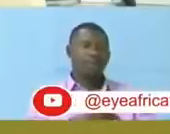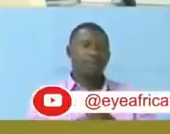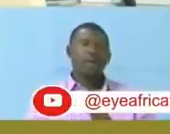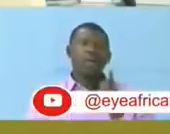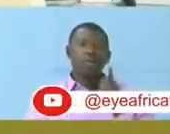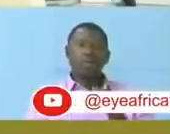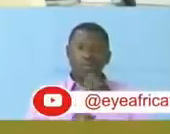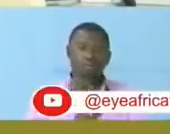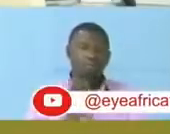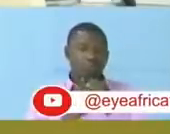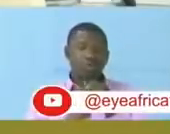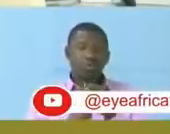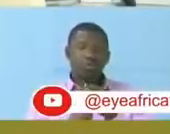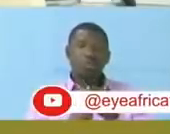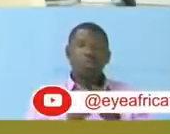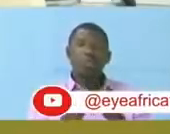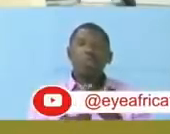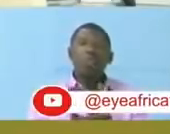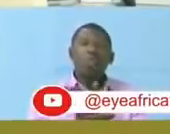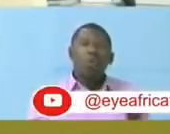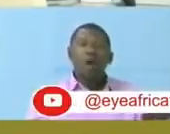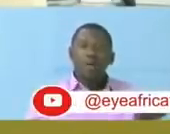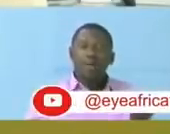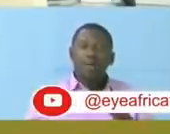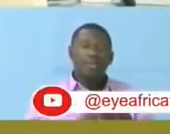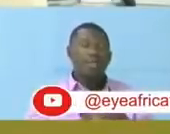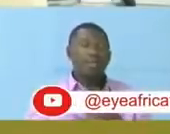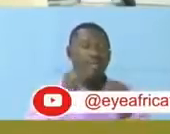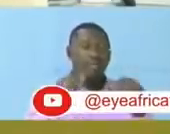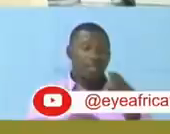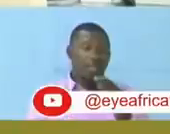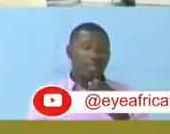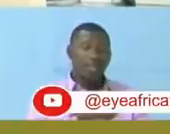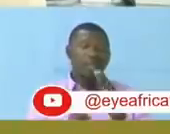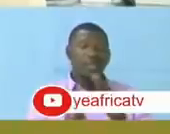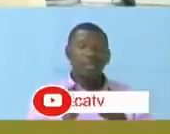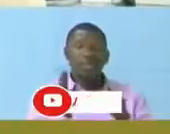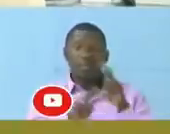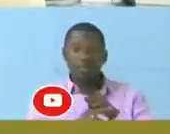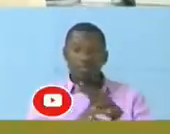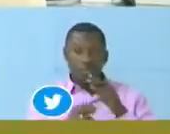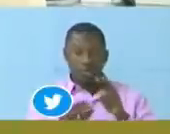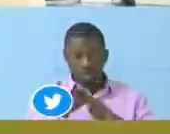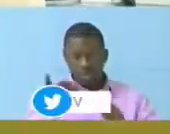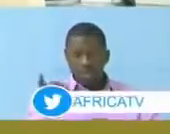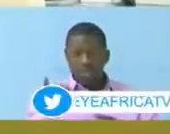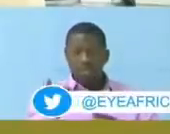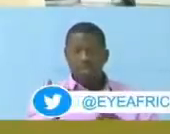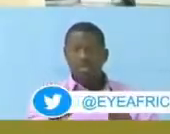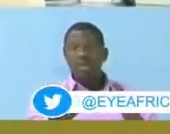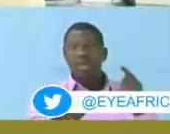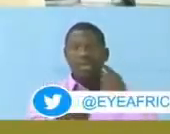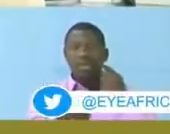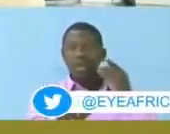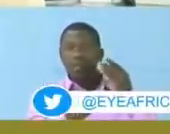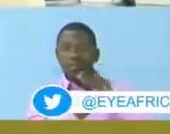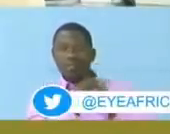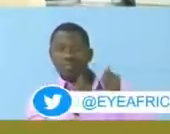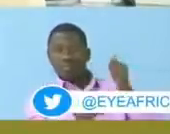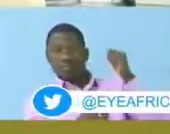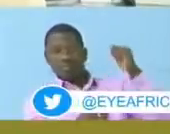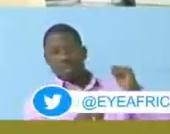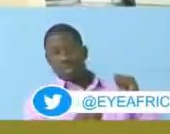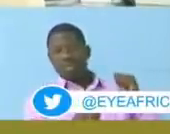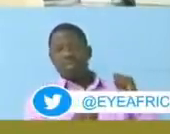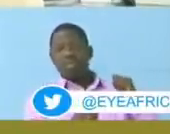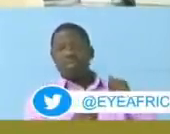the circumstances of their killing and the report that you read the last yesterday or just the day before yesterday, this was a big surprise,